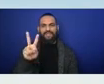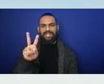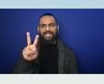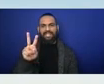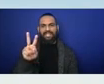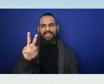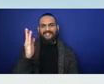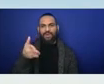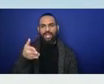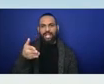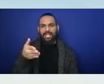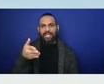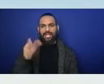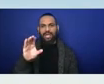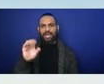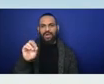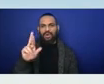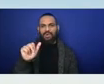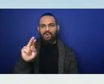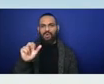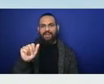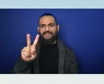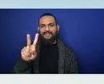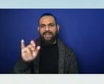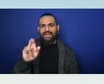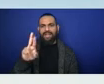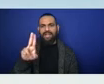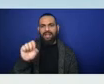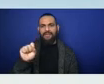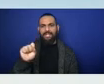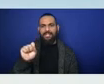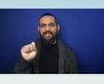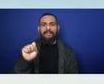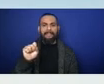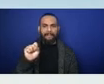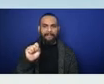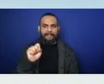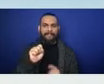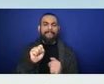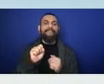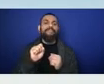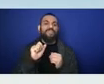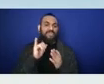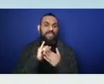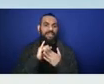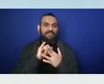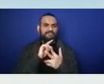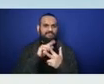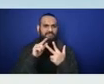sba.gov/coronavirus. And if you want to look at broader federal assistance information, you can always go to